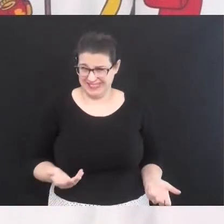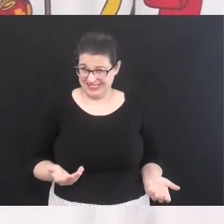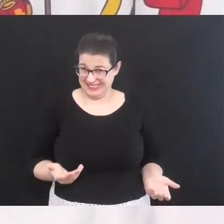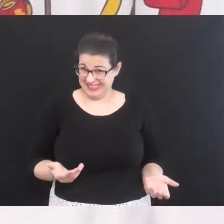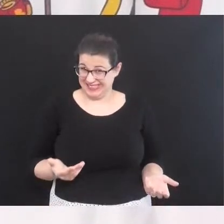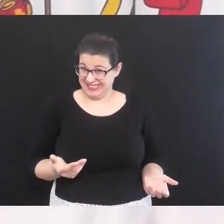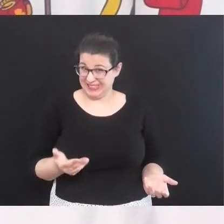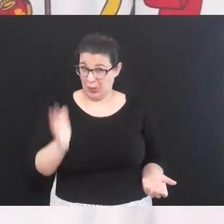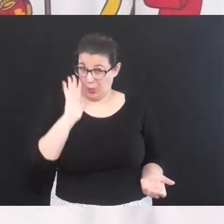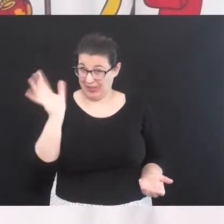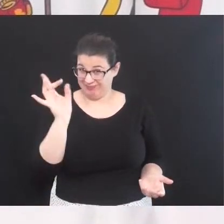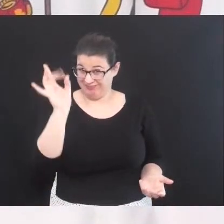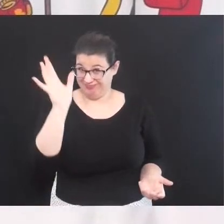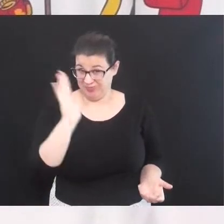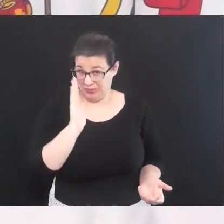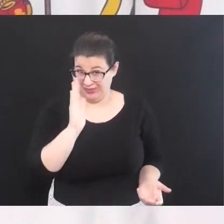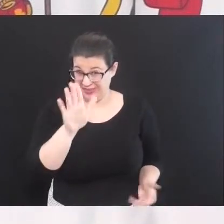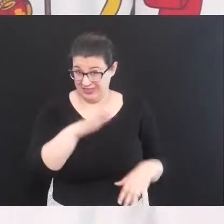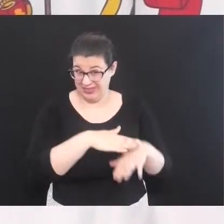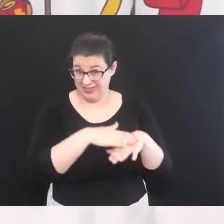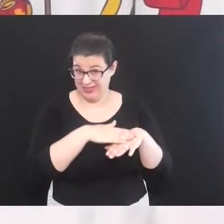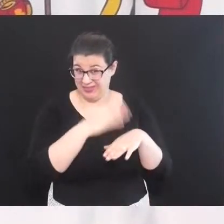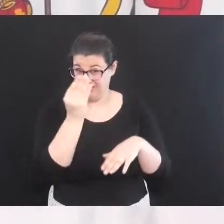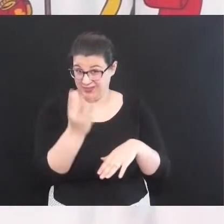It would be terrible beyond belief.